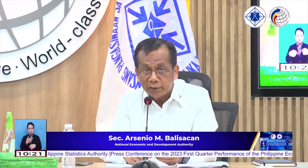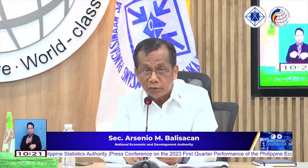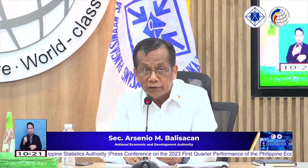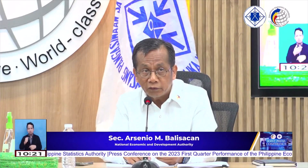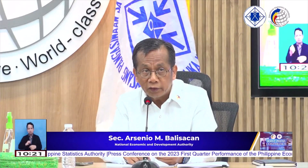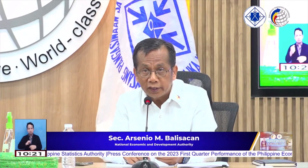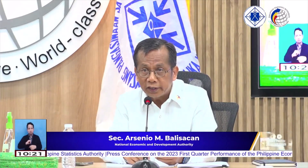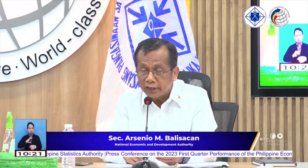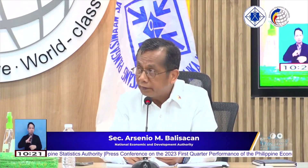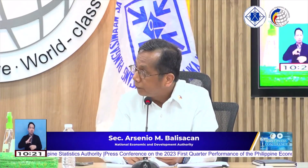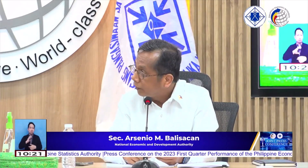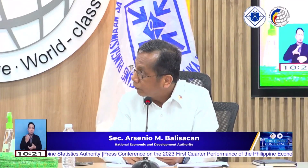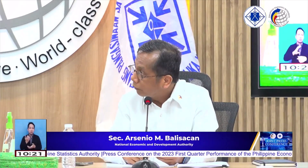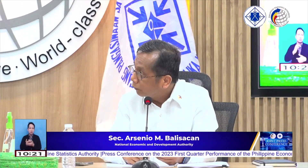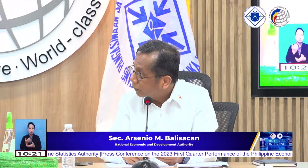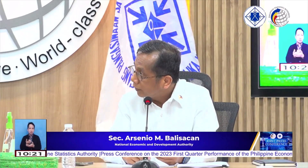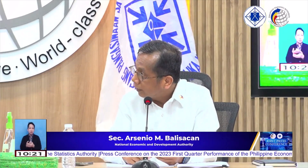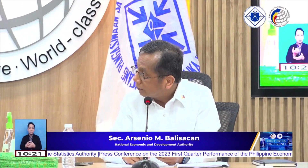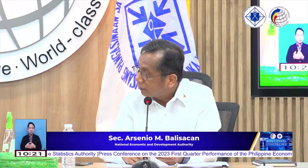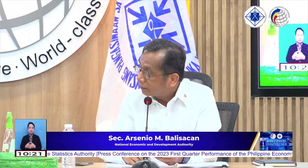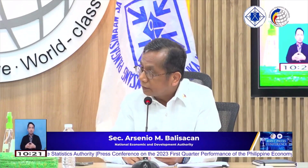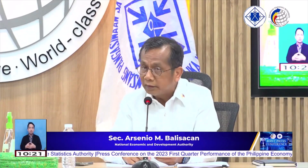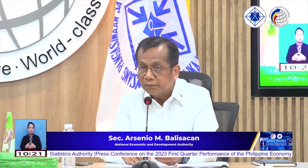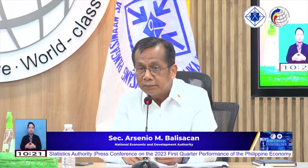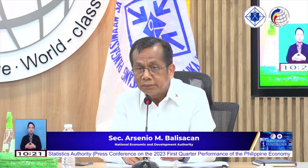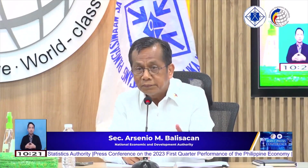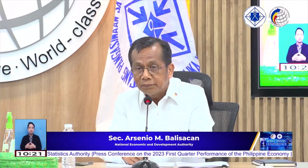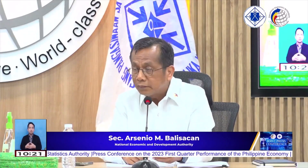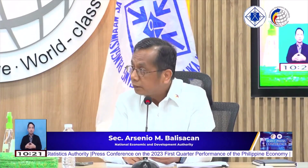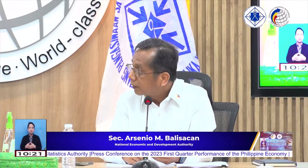moving forward. That's...